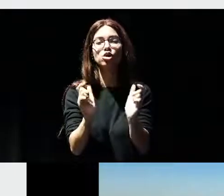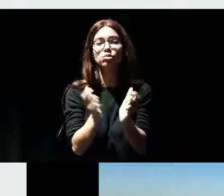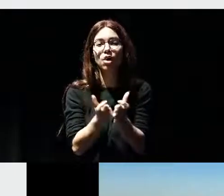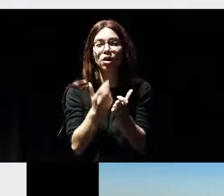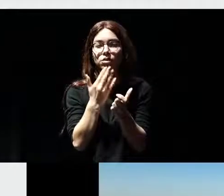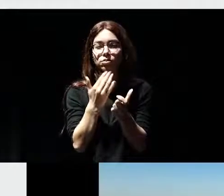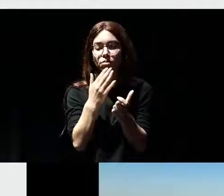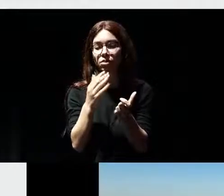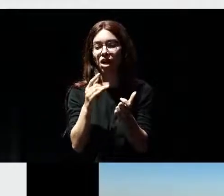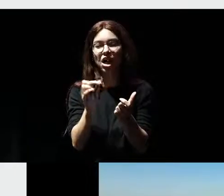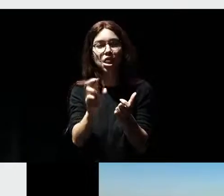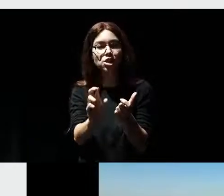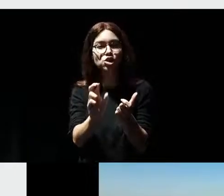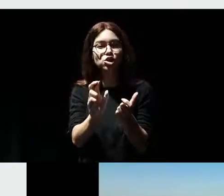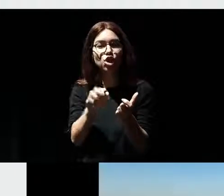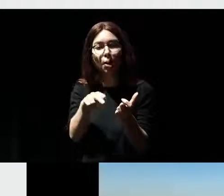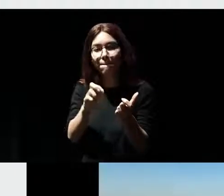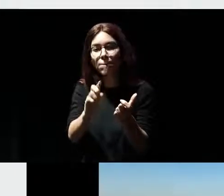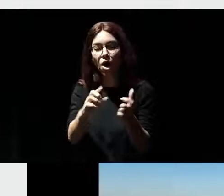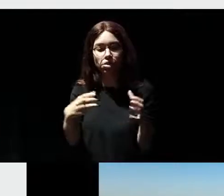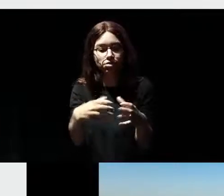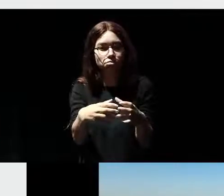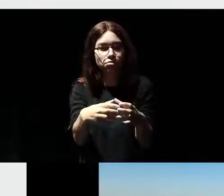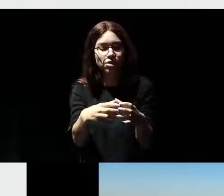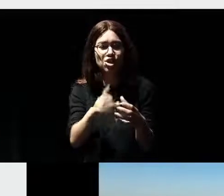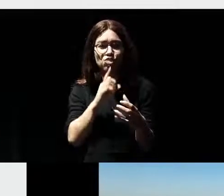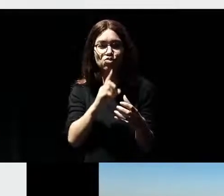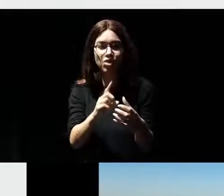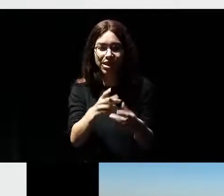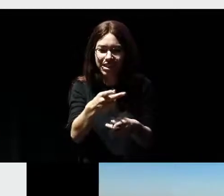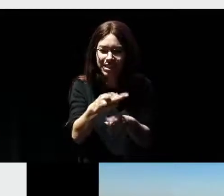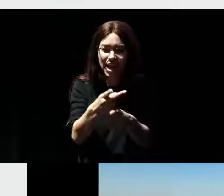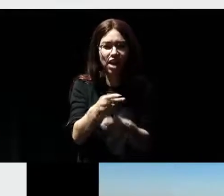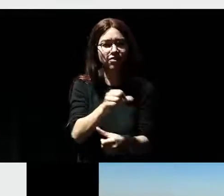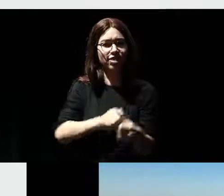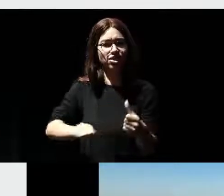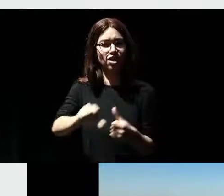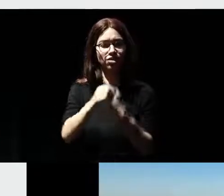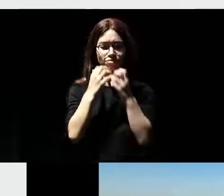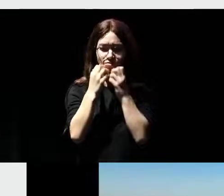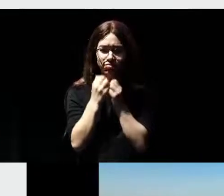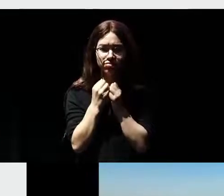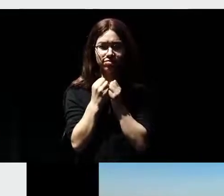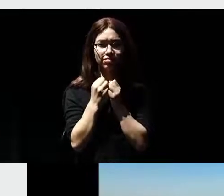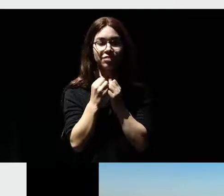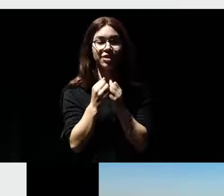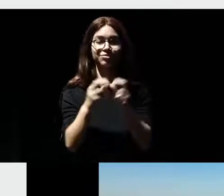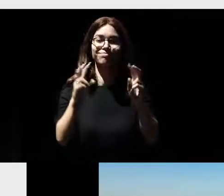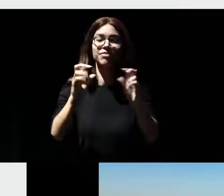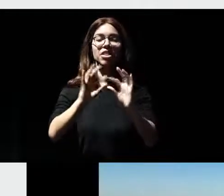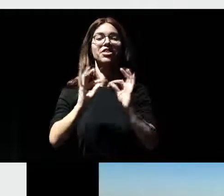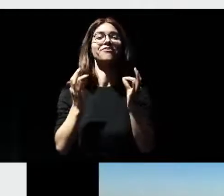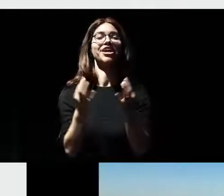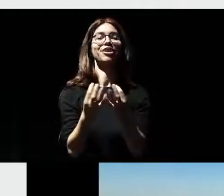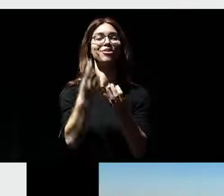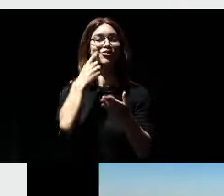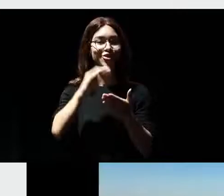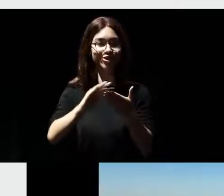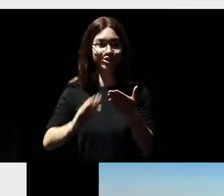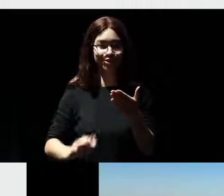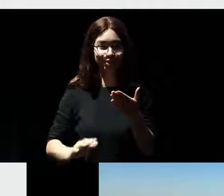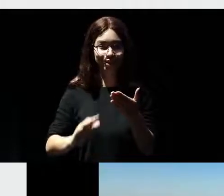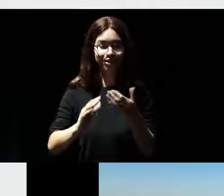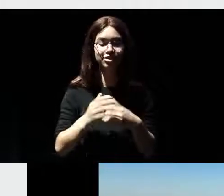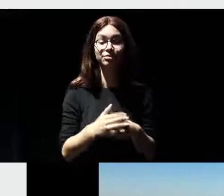pods that really look after each other. In a sense, they're the family for a student. And